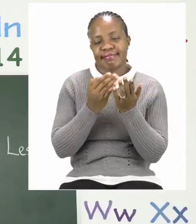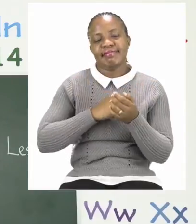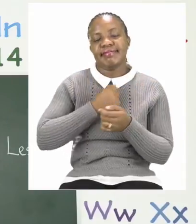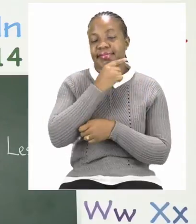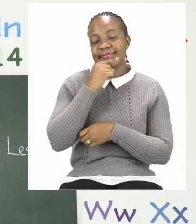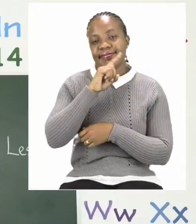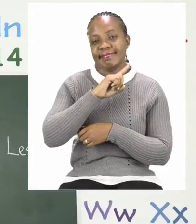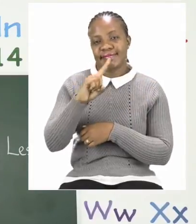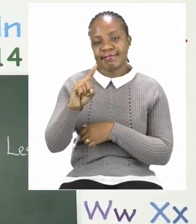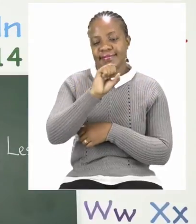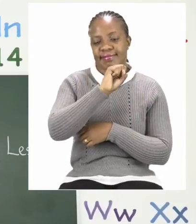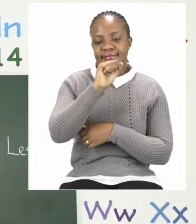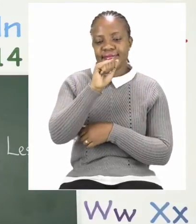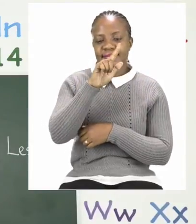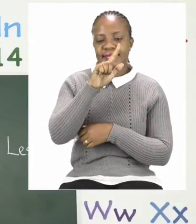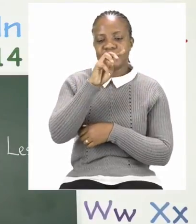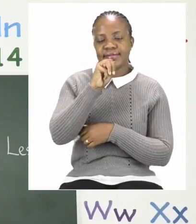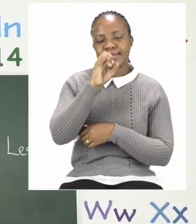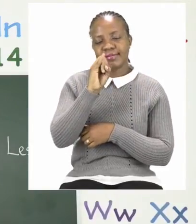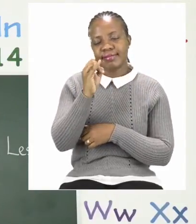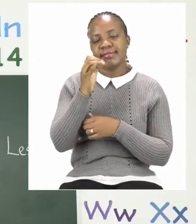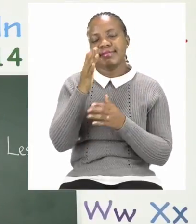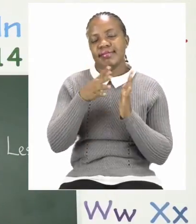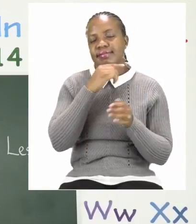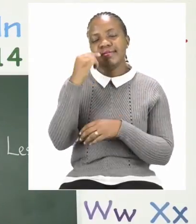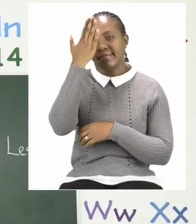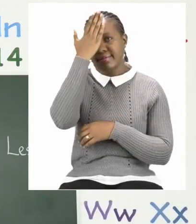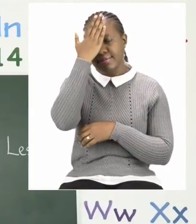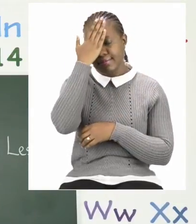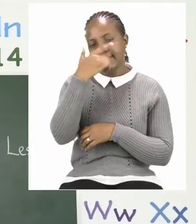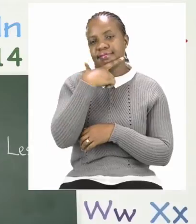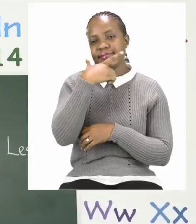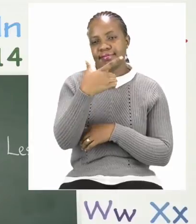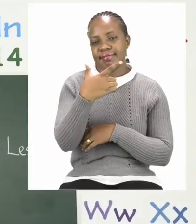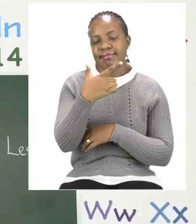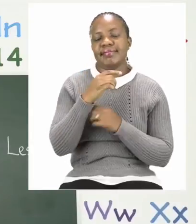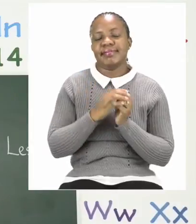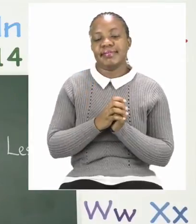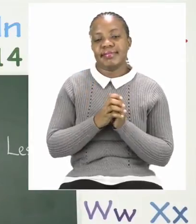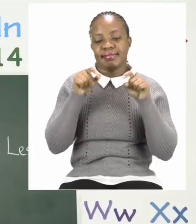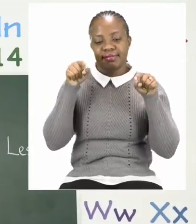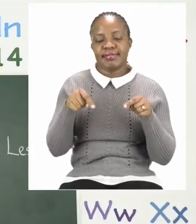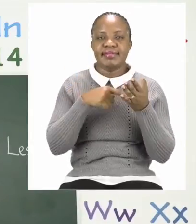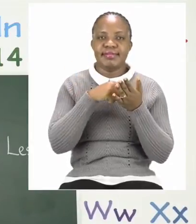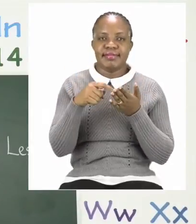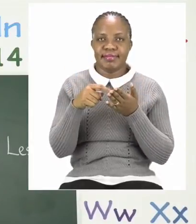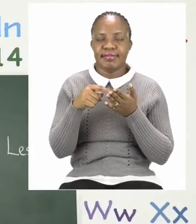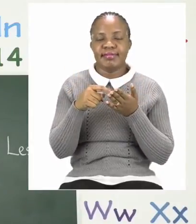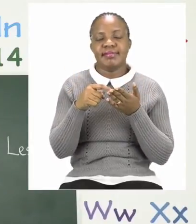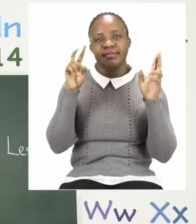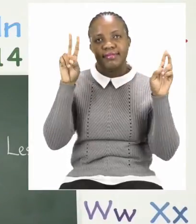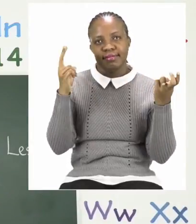thank you so much for joining me today. Our theme this week is